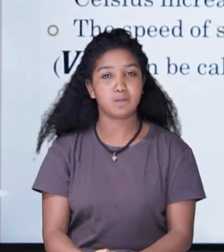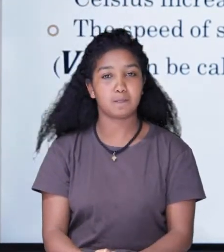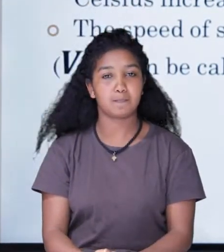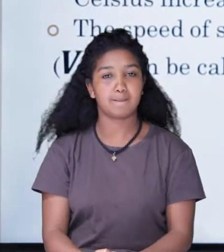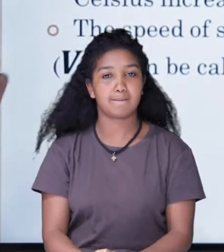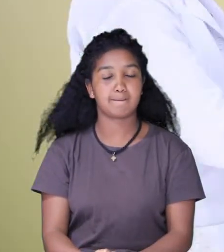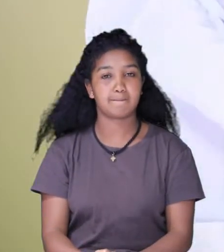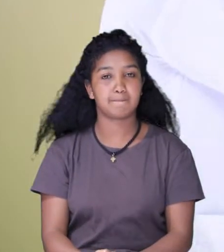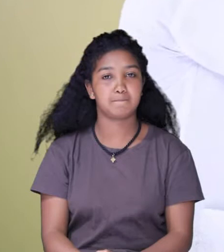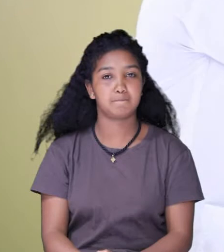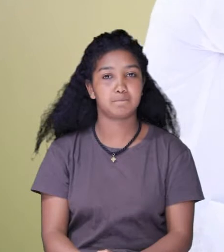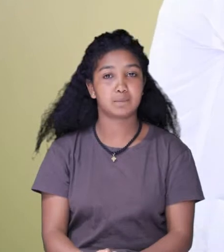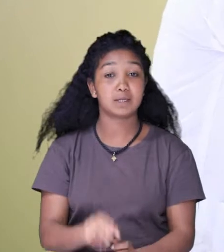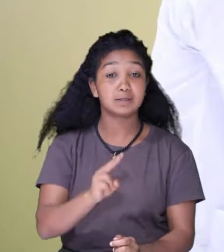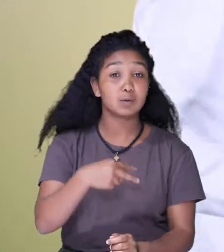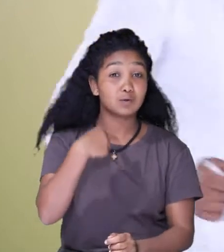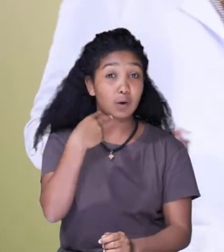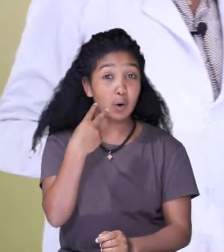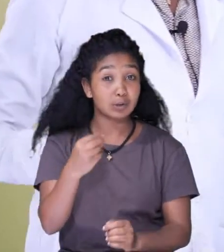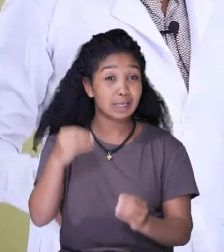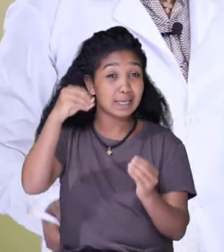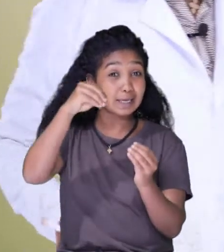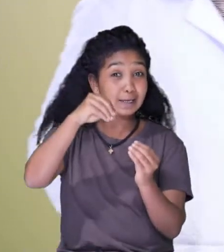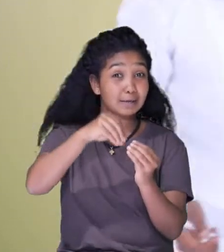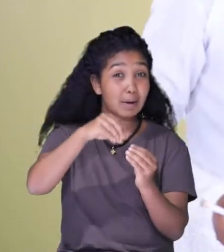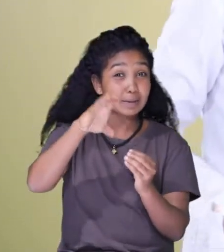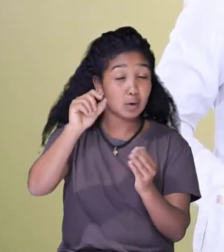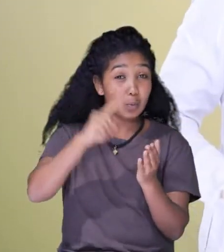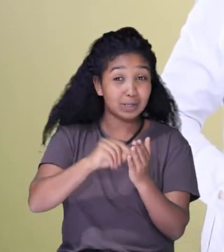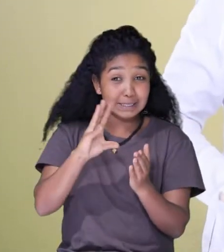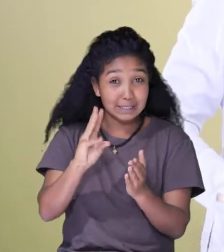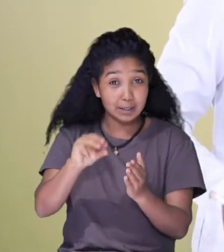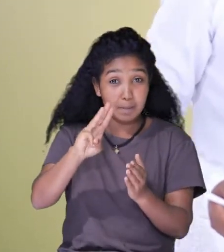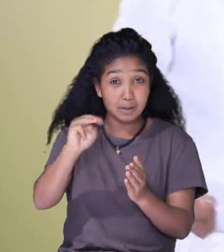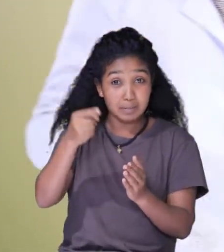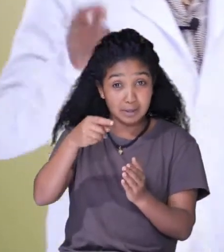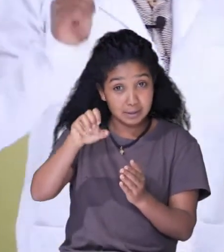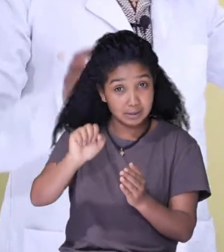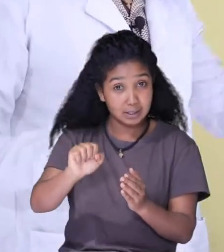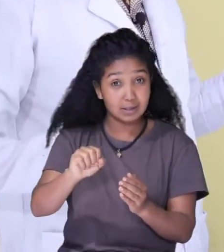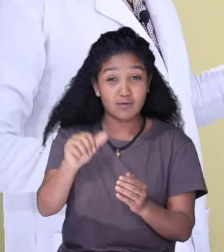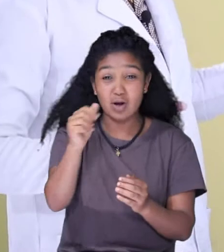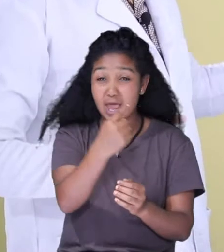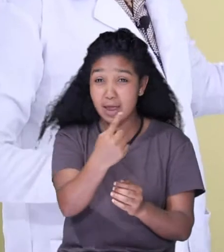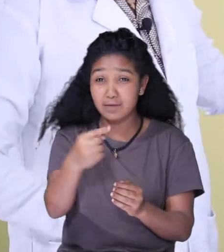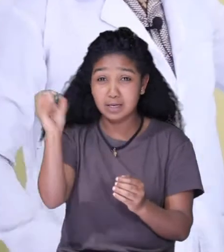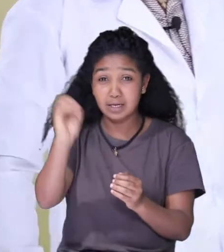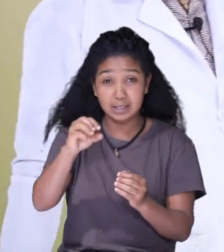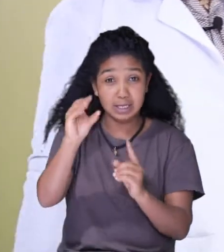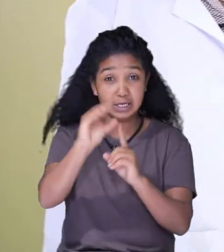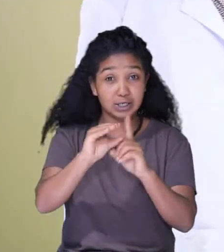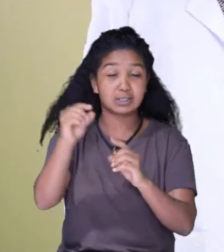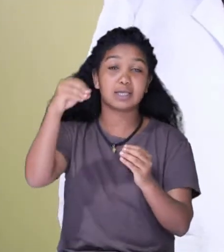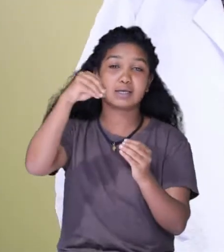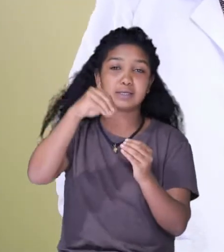Celsius. The speed of sound increased by 0.6 meters per second for every degree Celsius